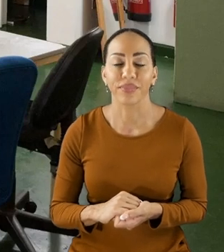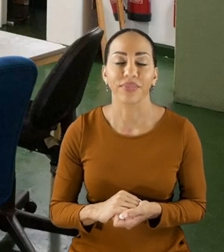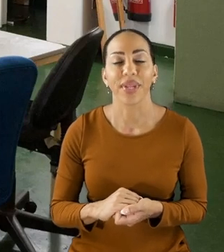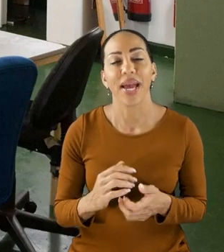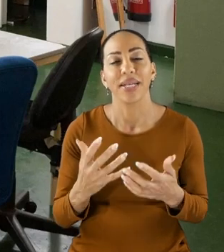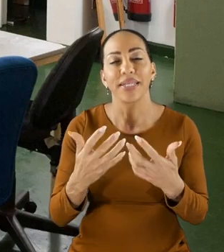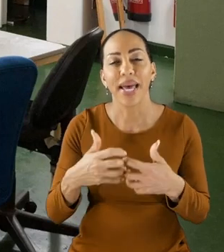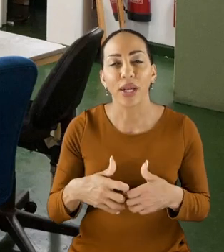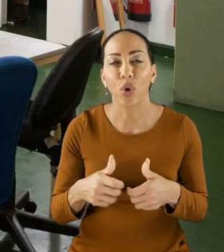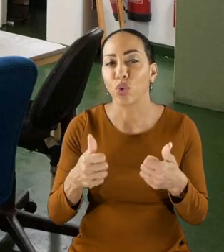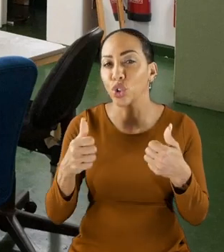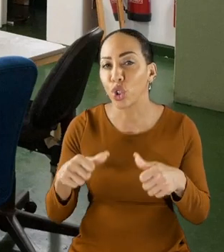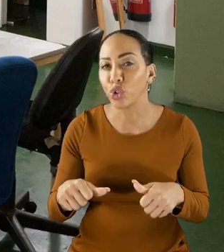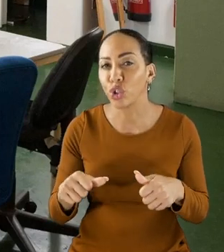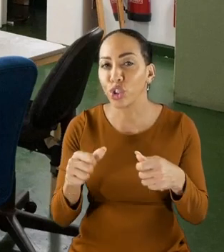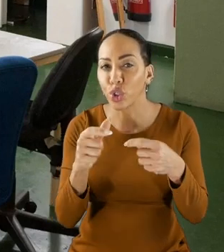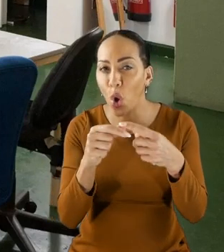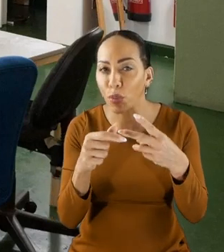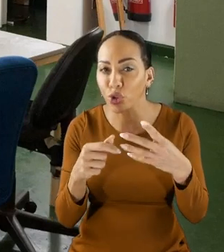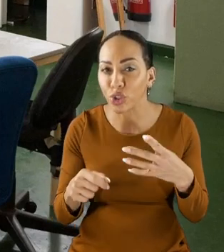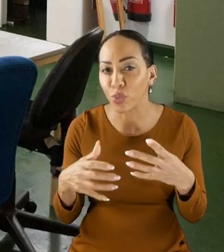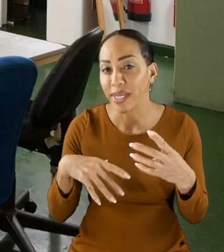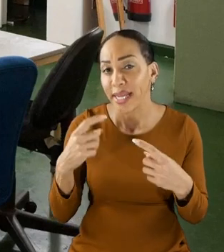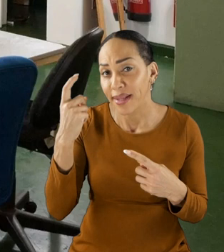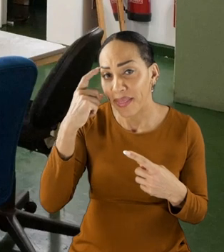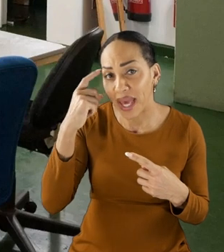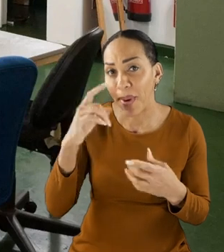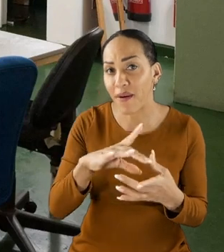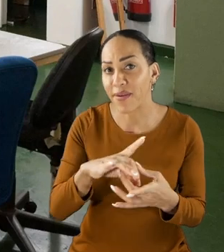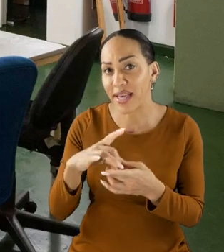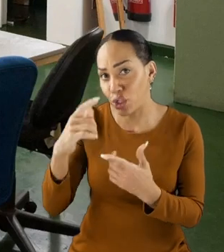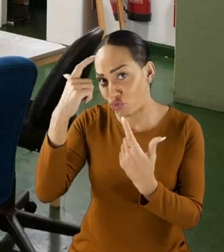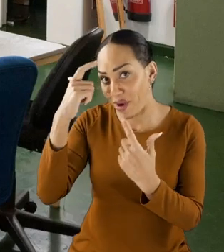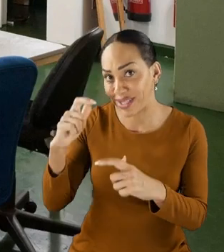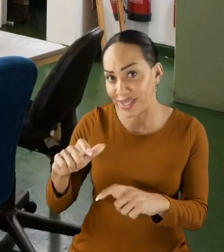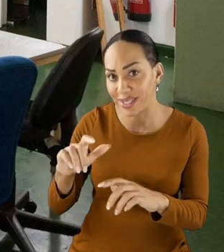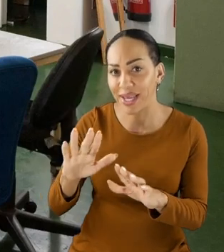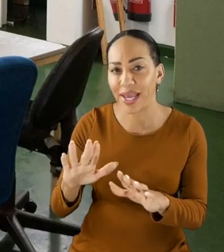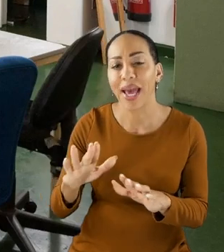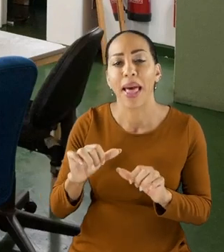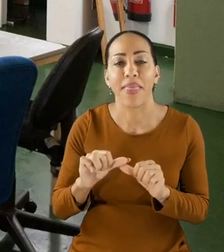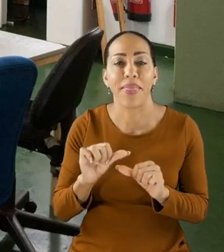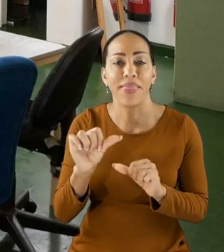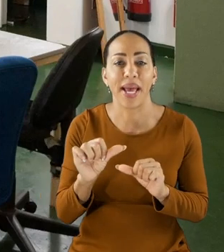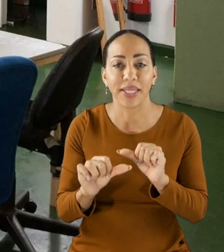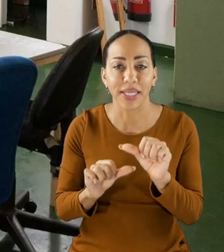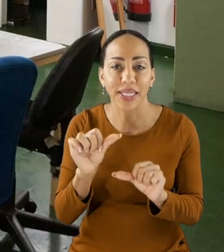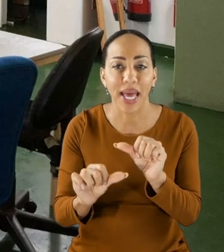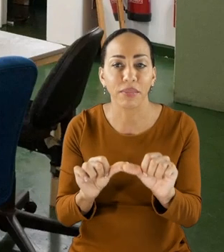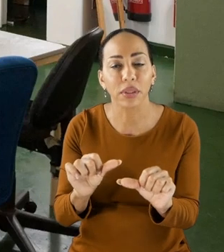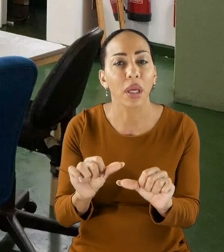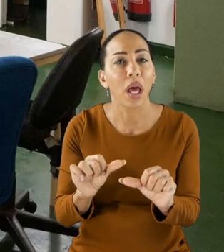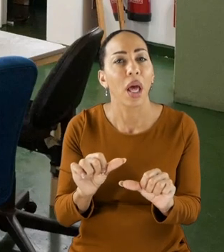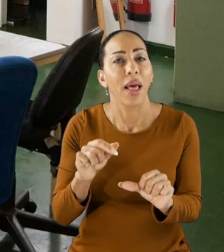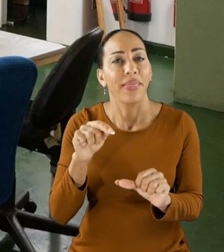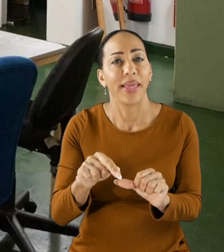to technical solutions and options we might want to consider, and you might want to think about in this residency. And then we'll look at some next steps as well. But I just